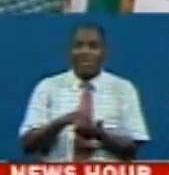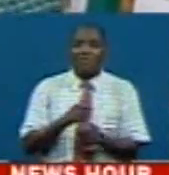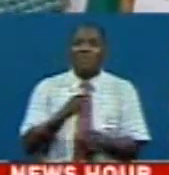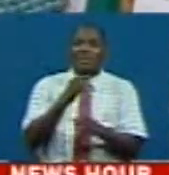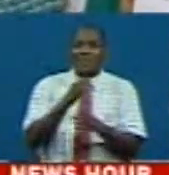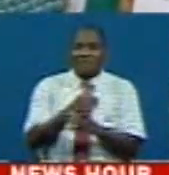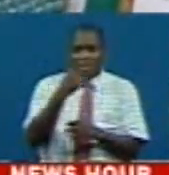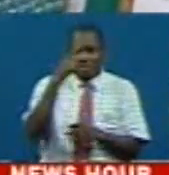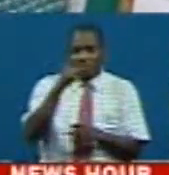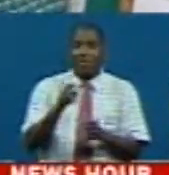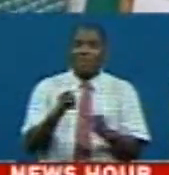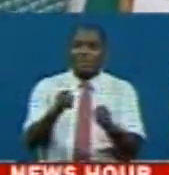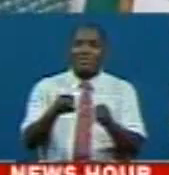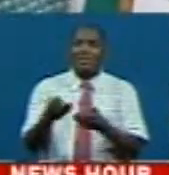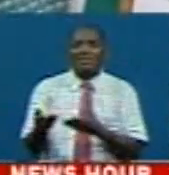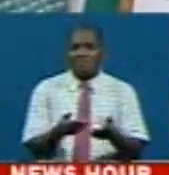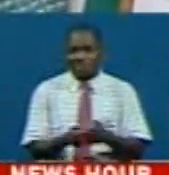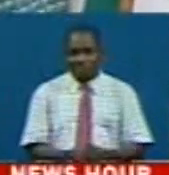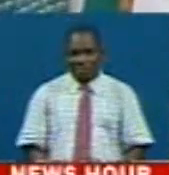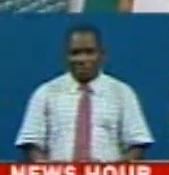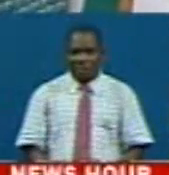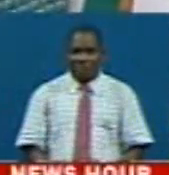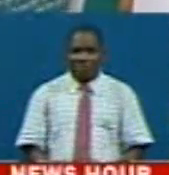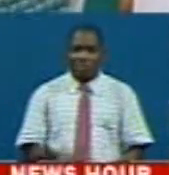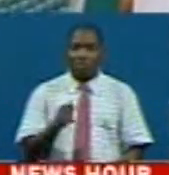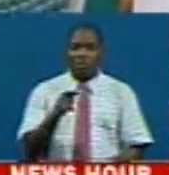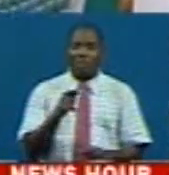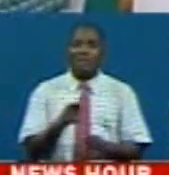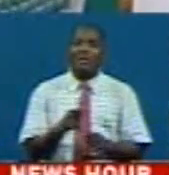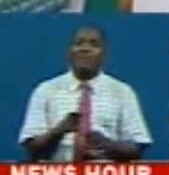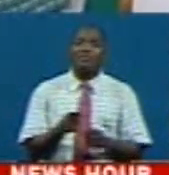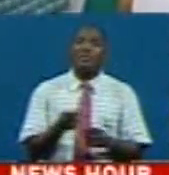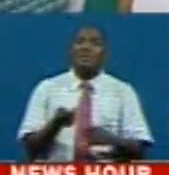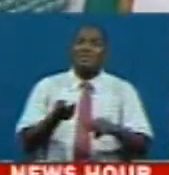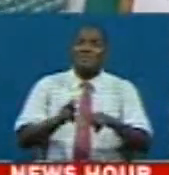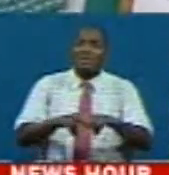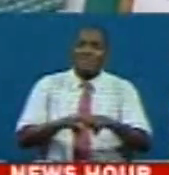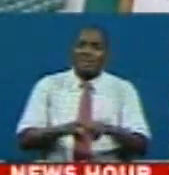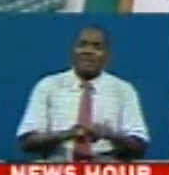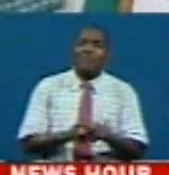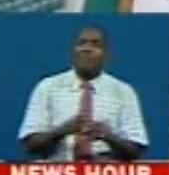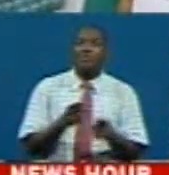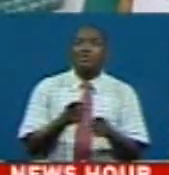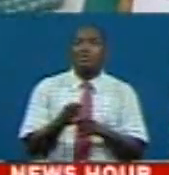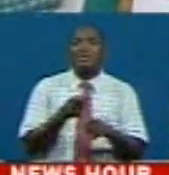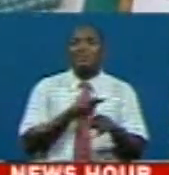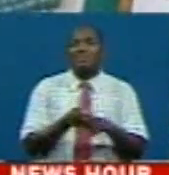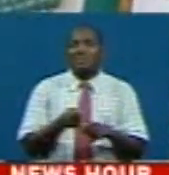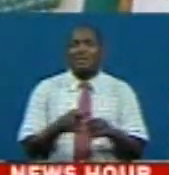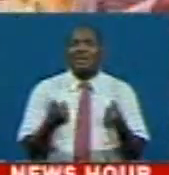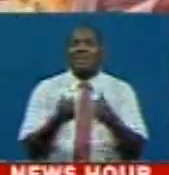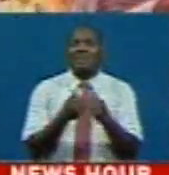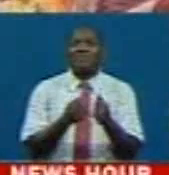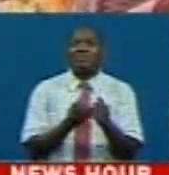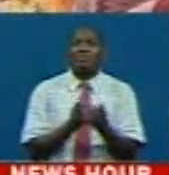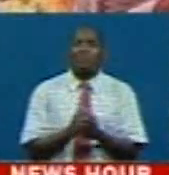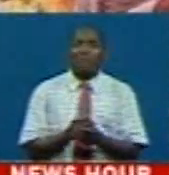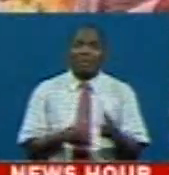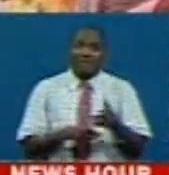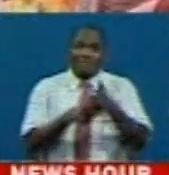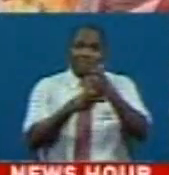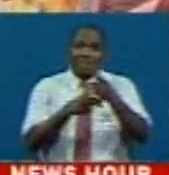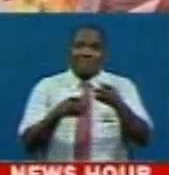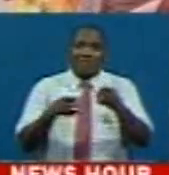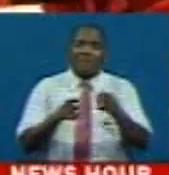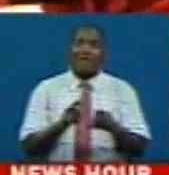need for emergency services due to the current increase in road traffic accidents in Lora. The